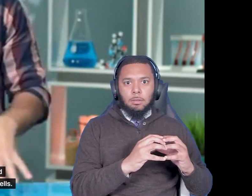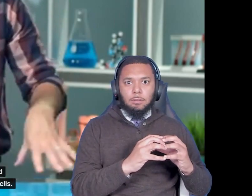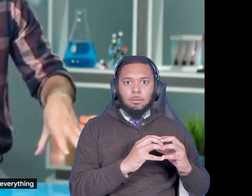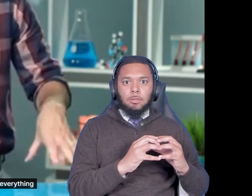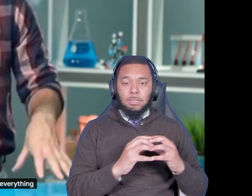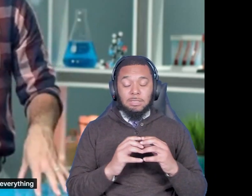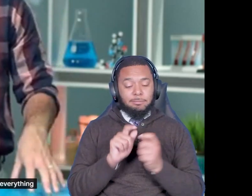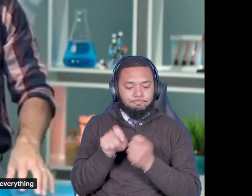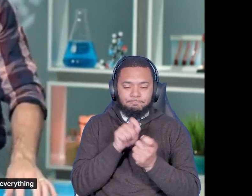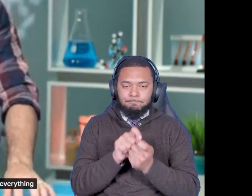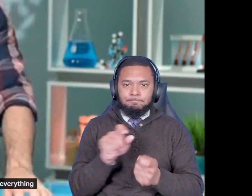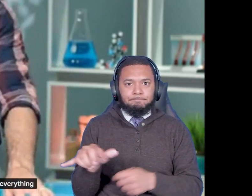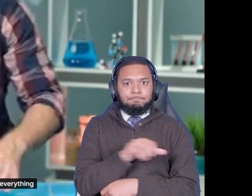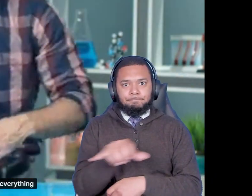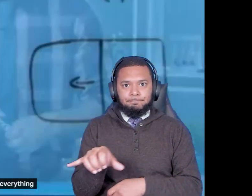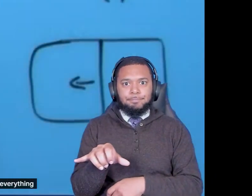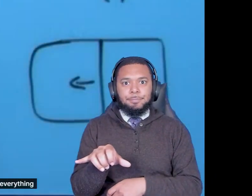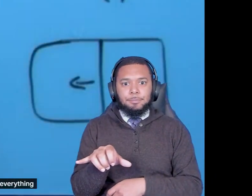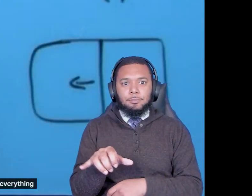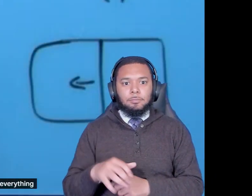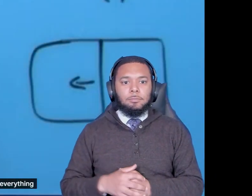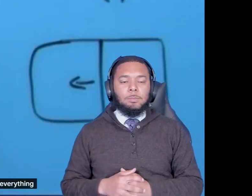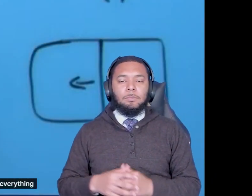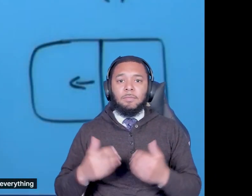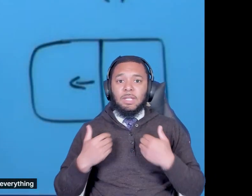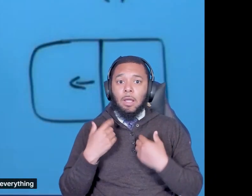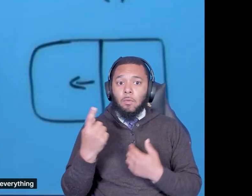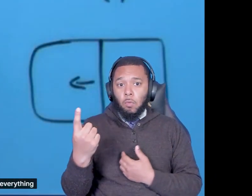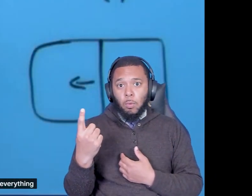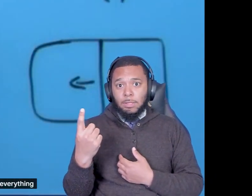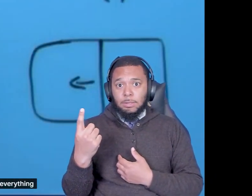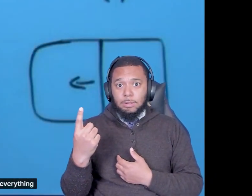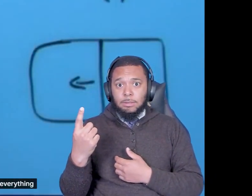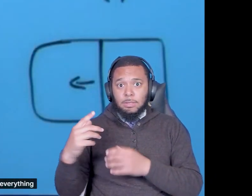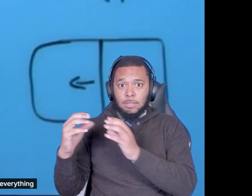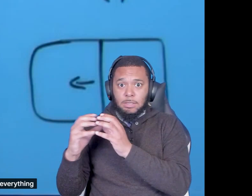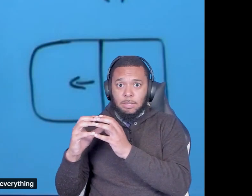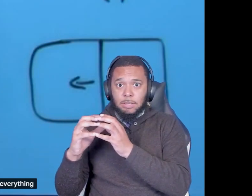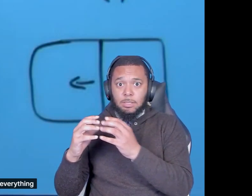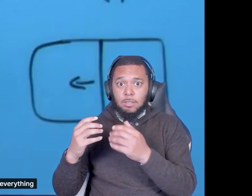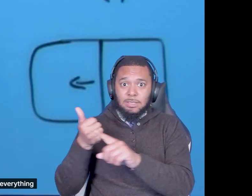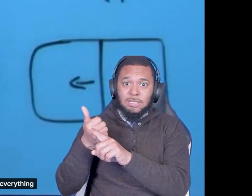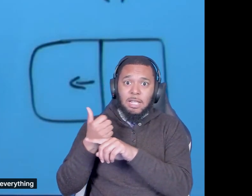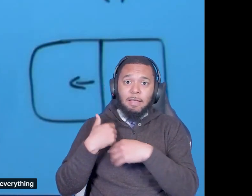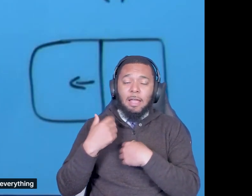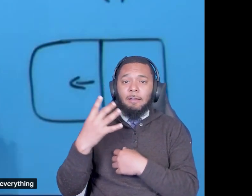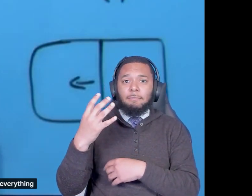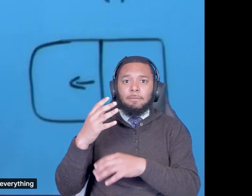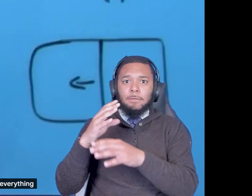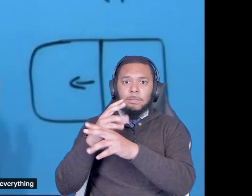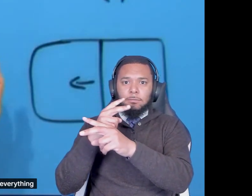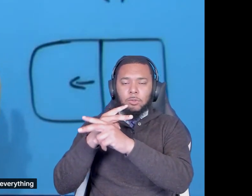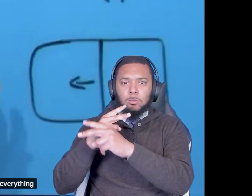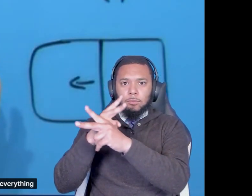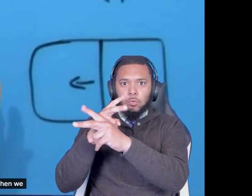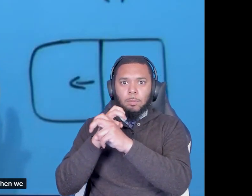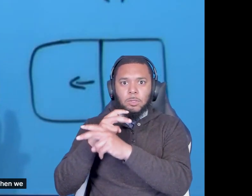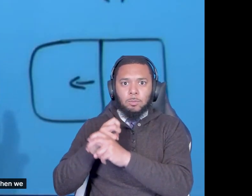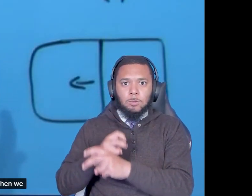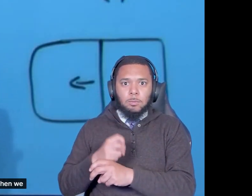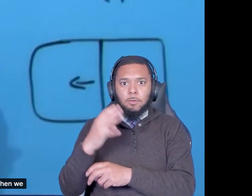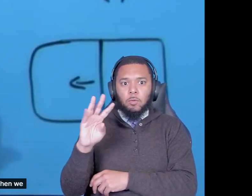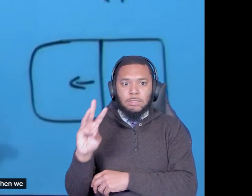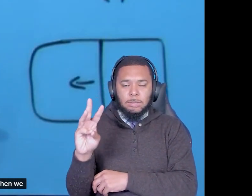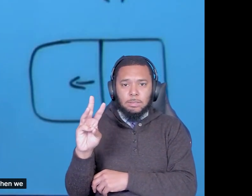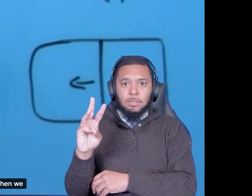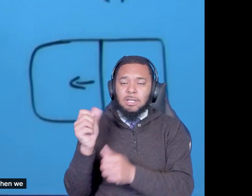identical cells. We took one cell that had 46 chromosomes, okay? And we replicated everything